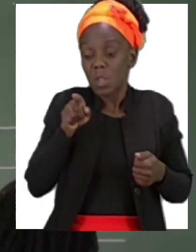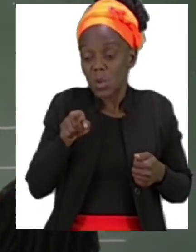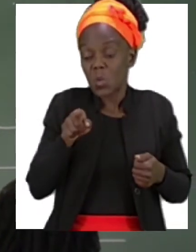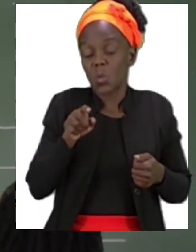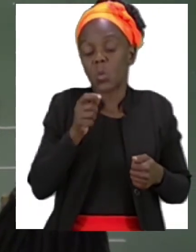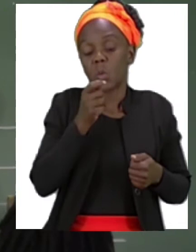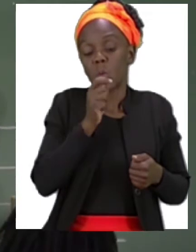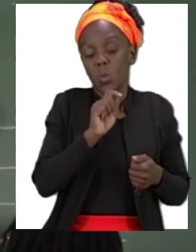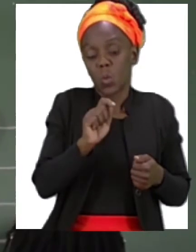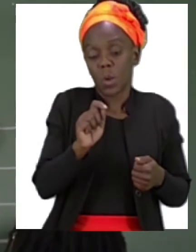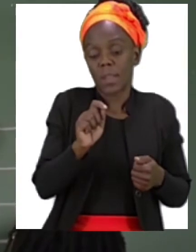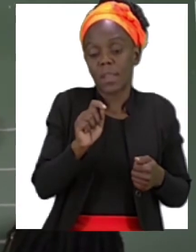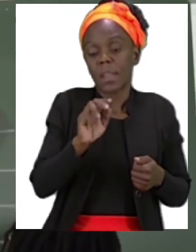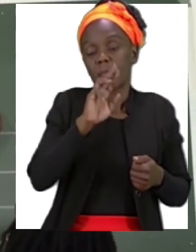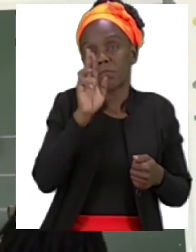She,